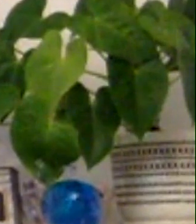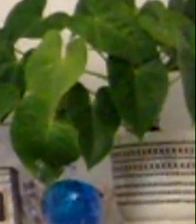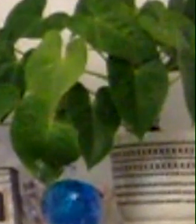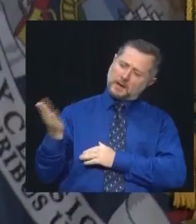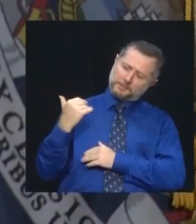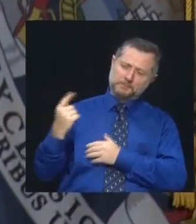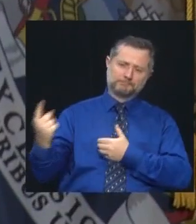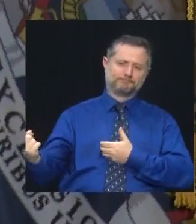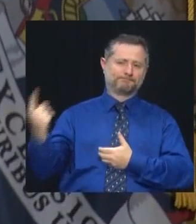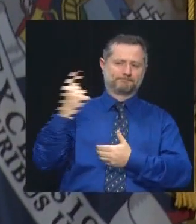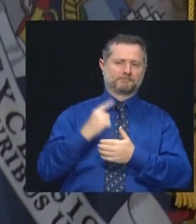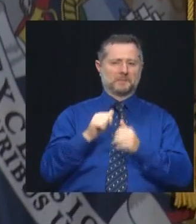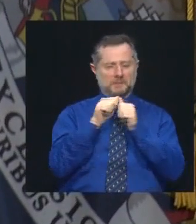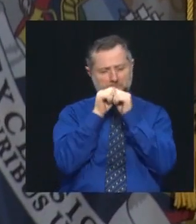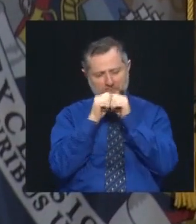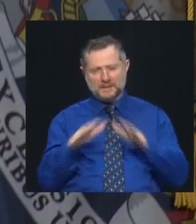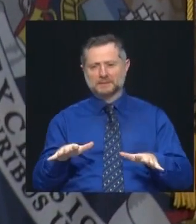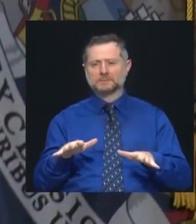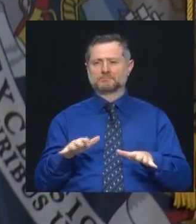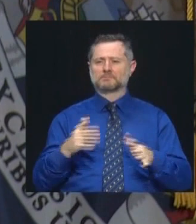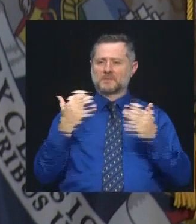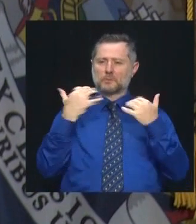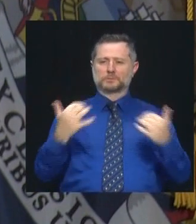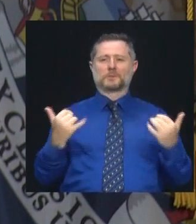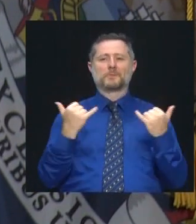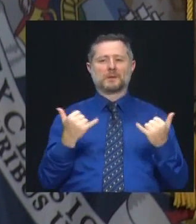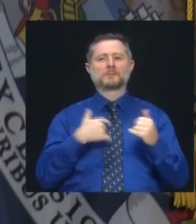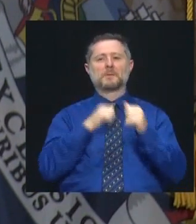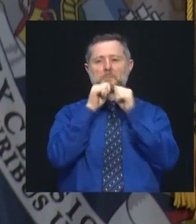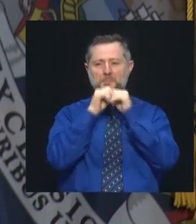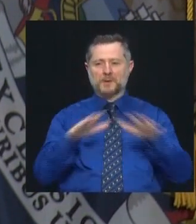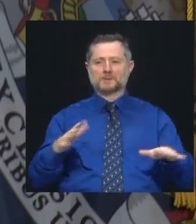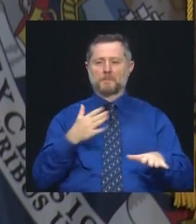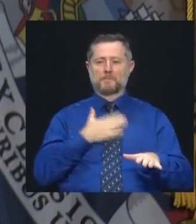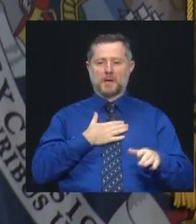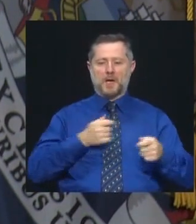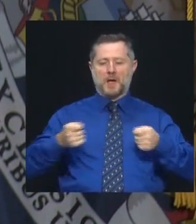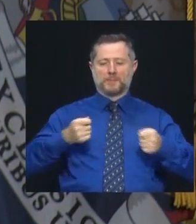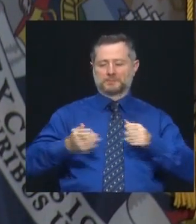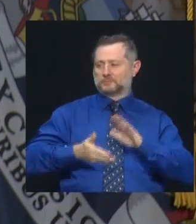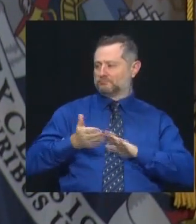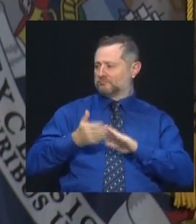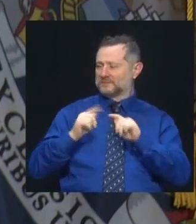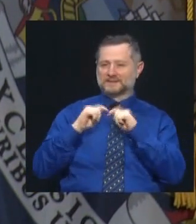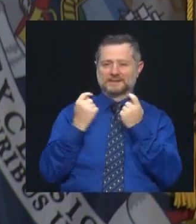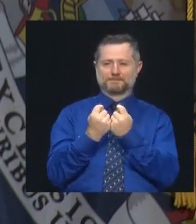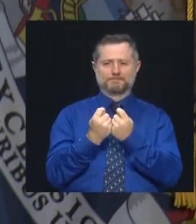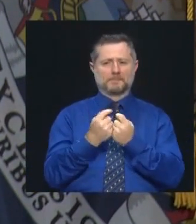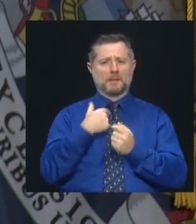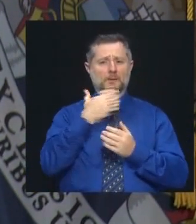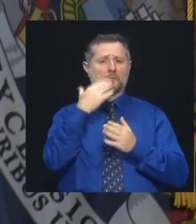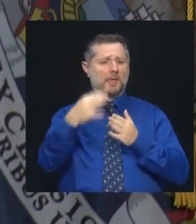And I think she's drawn a clear line in the sand of zero tolerance.